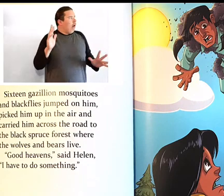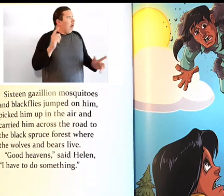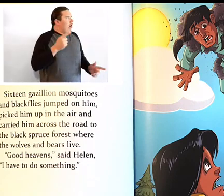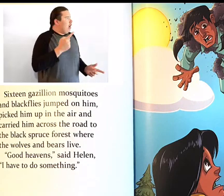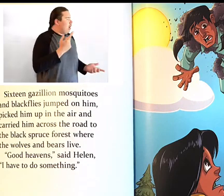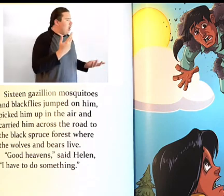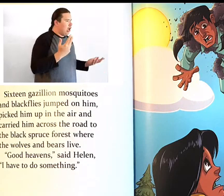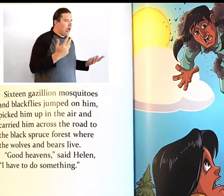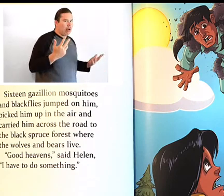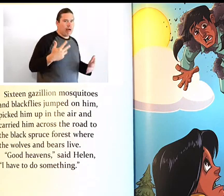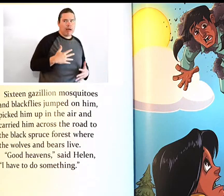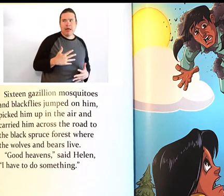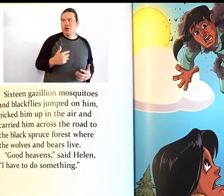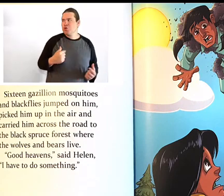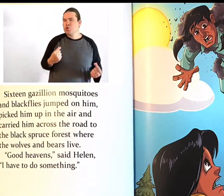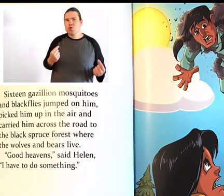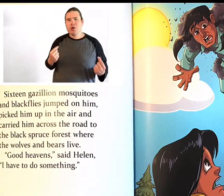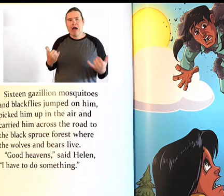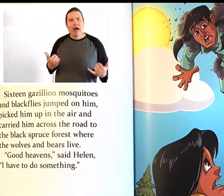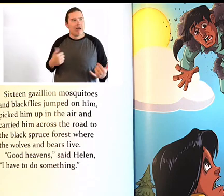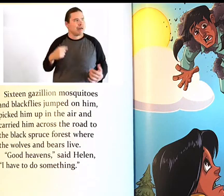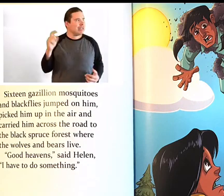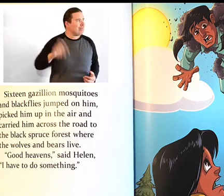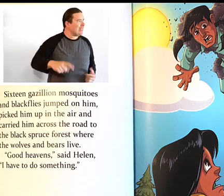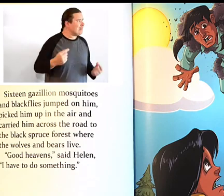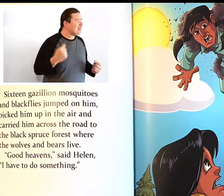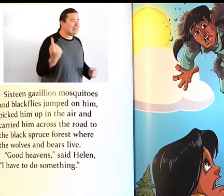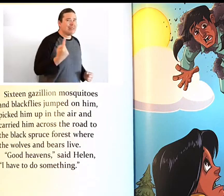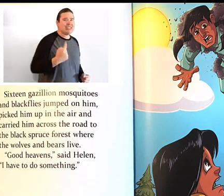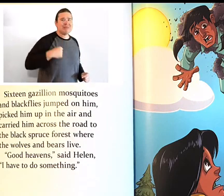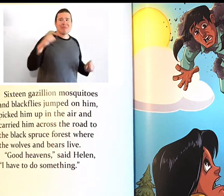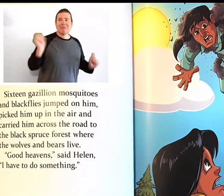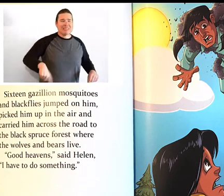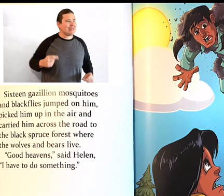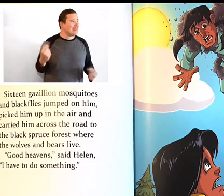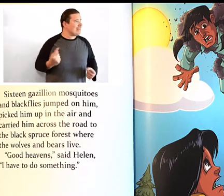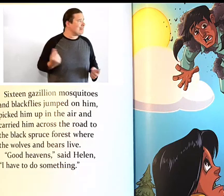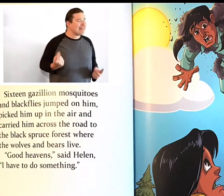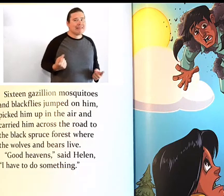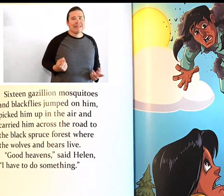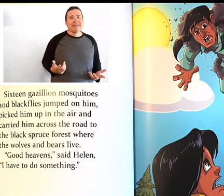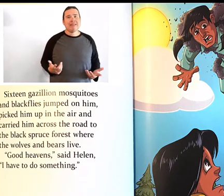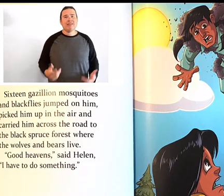"Good heavens," said Helen. "I have to do something."